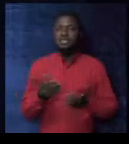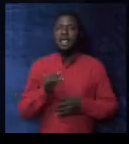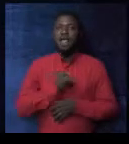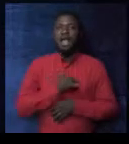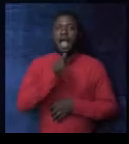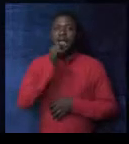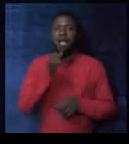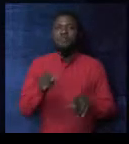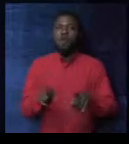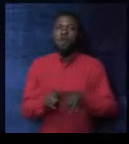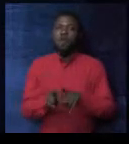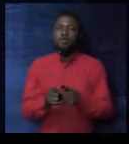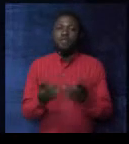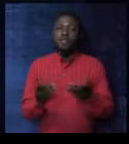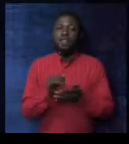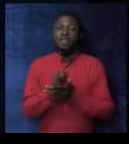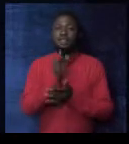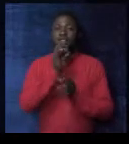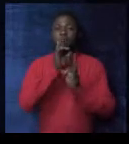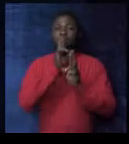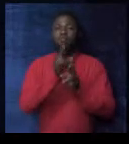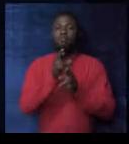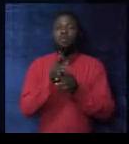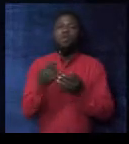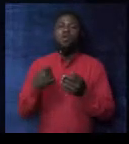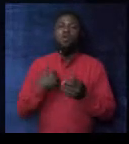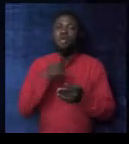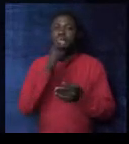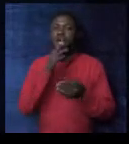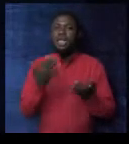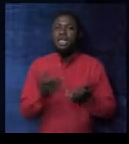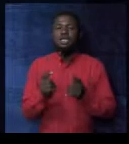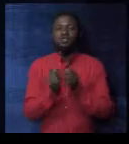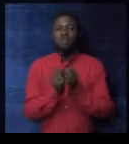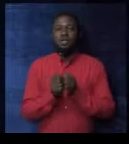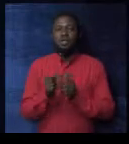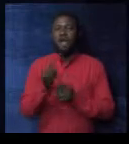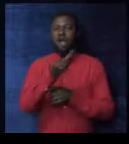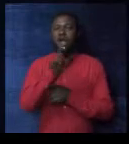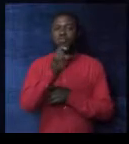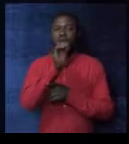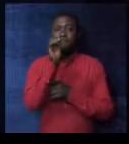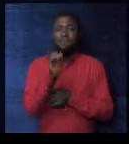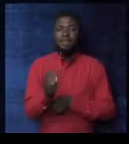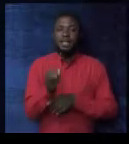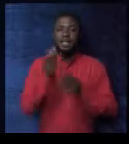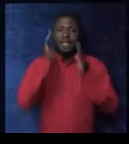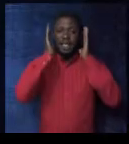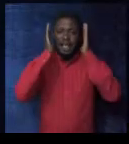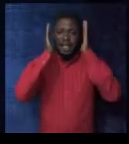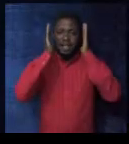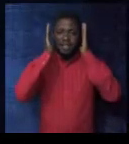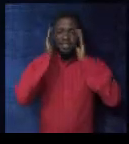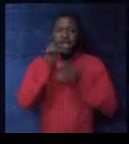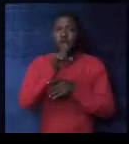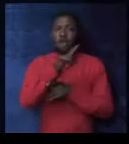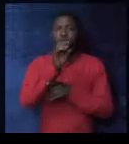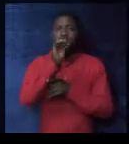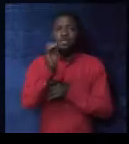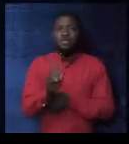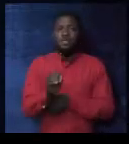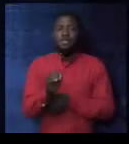here. I am also here. That's your response. We are here together. 100%